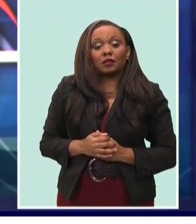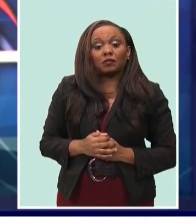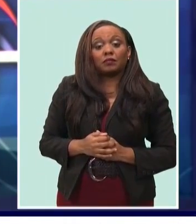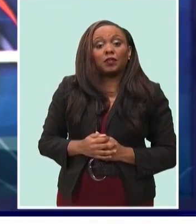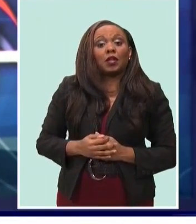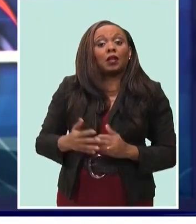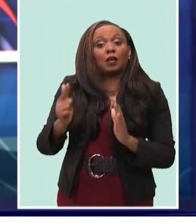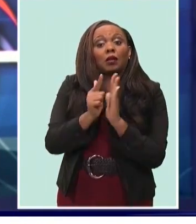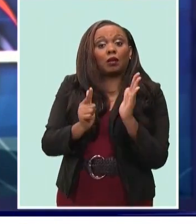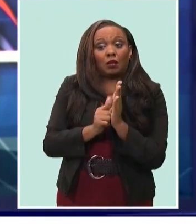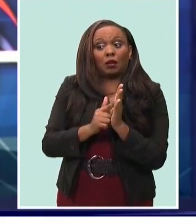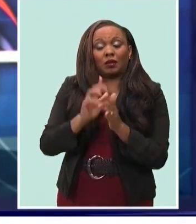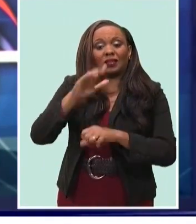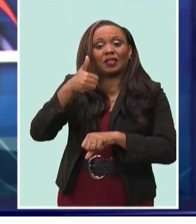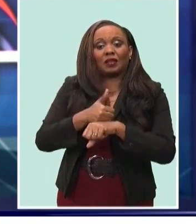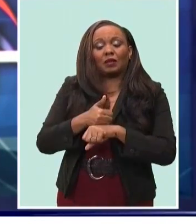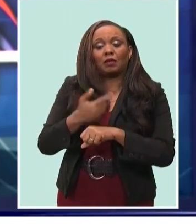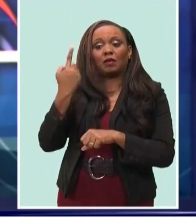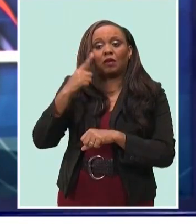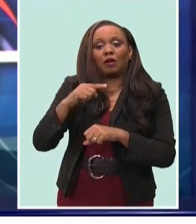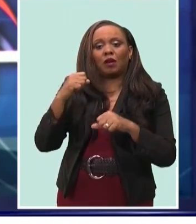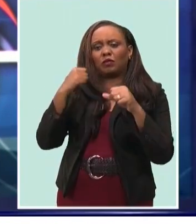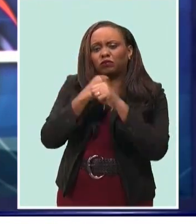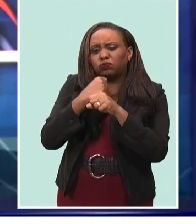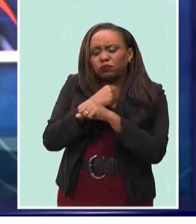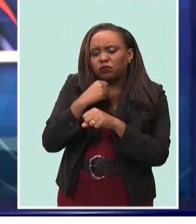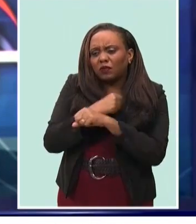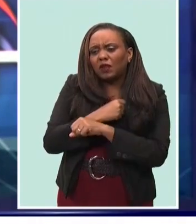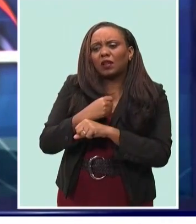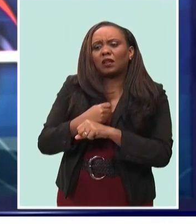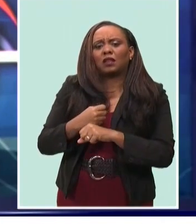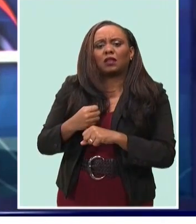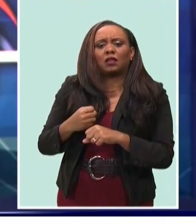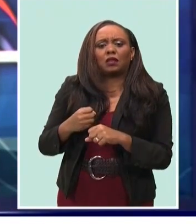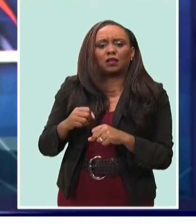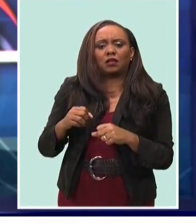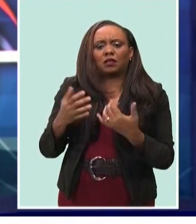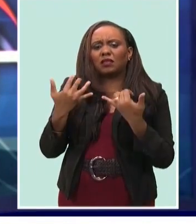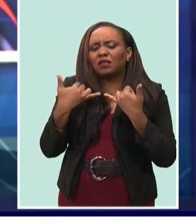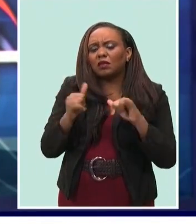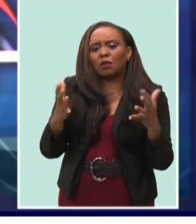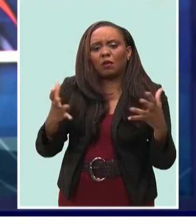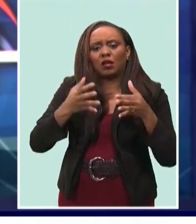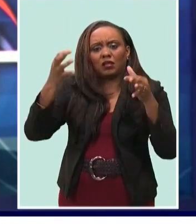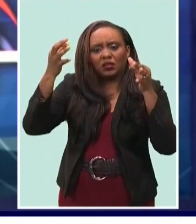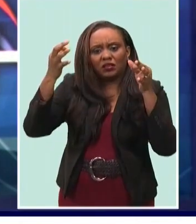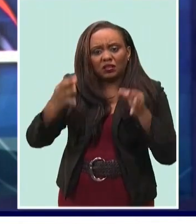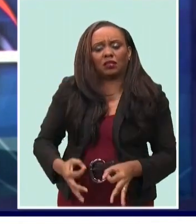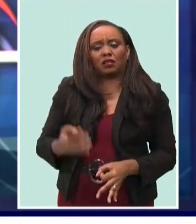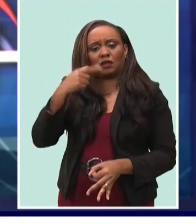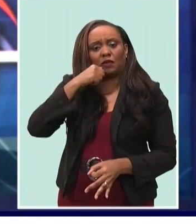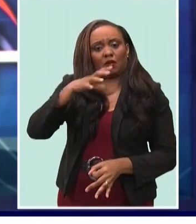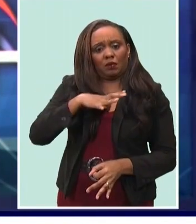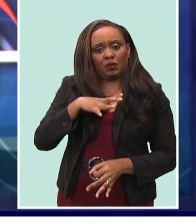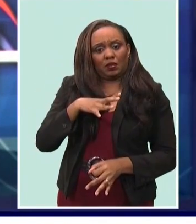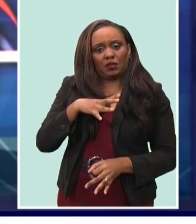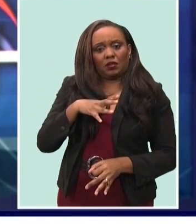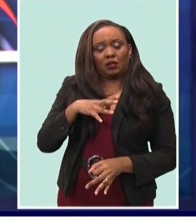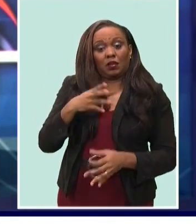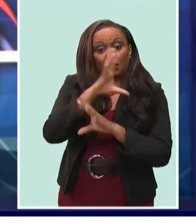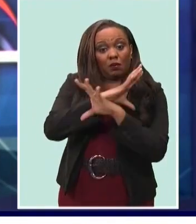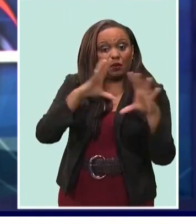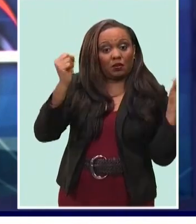violence were made tougher about 2 years ago, advocates are still struggling to get justice for women in these situations. And President